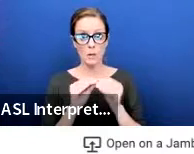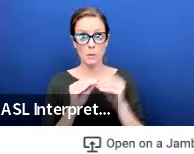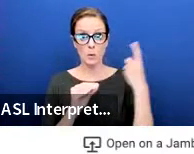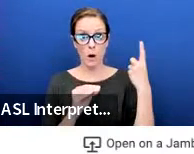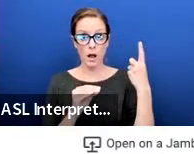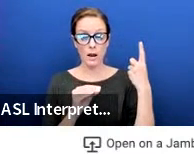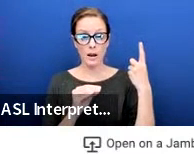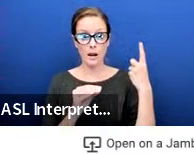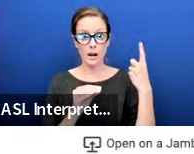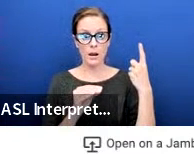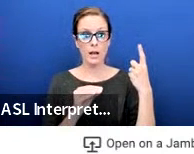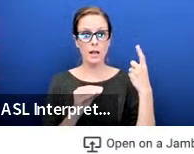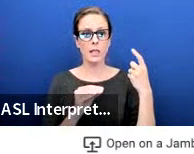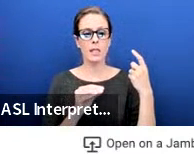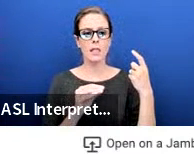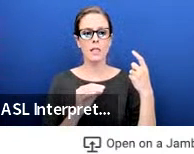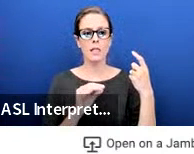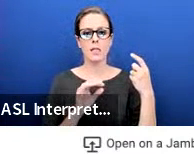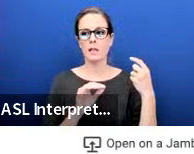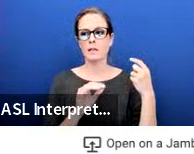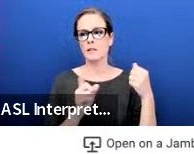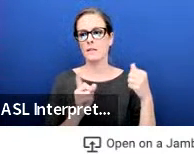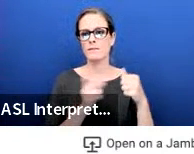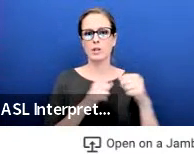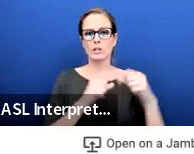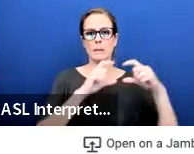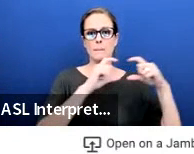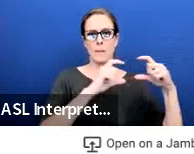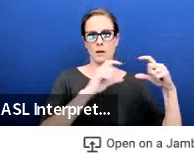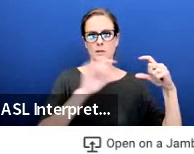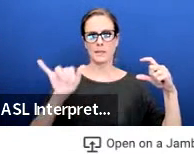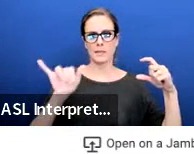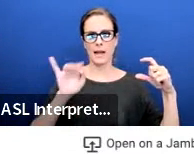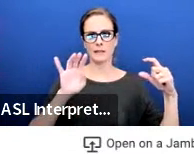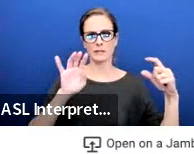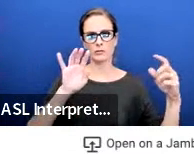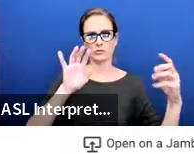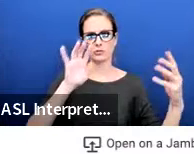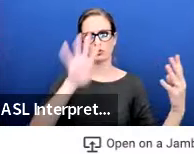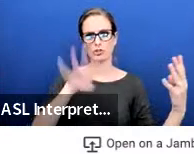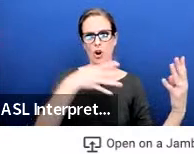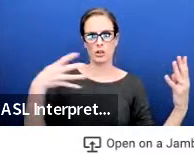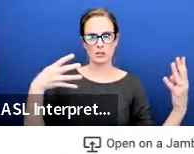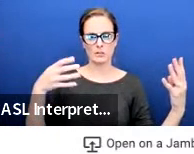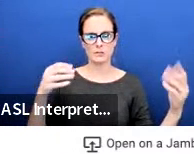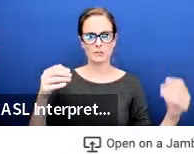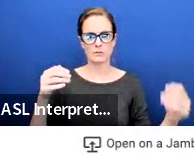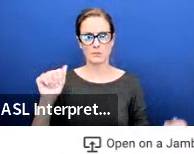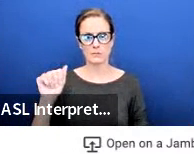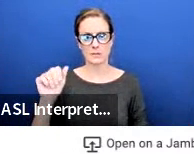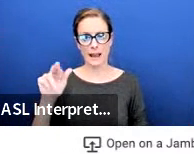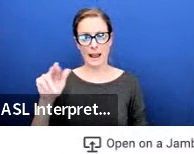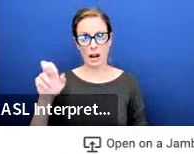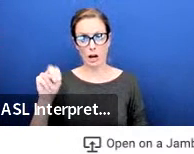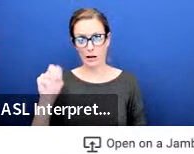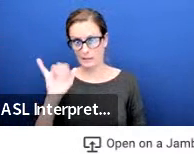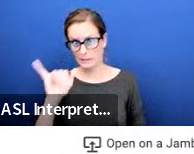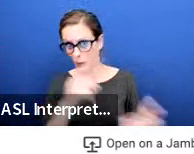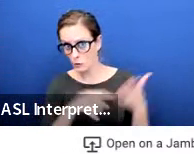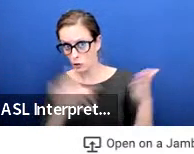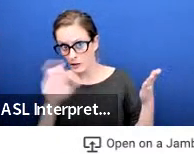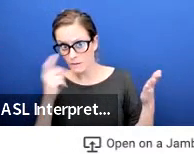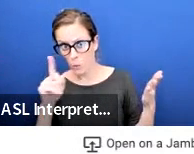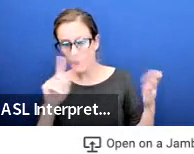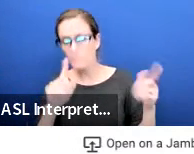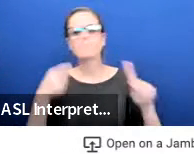first box in that chart. So Erin, I don't know if that's the one you were looking for. So really the question here again, as we